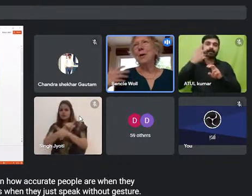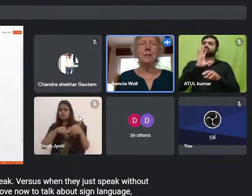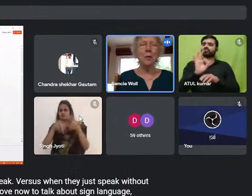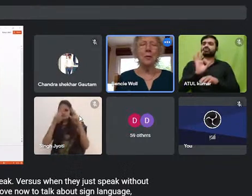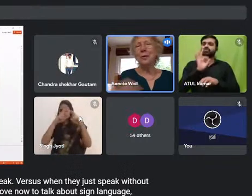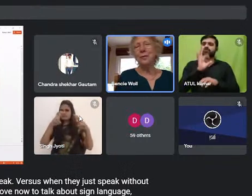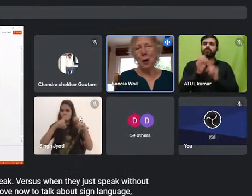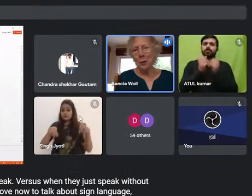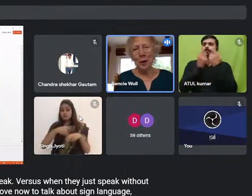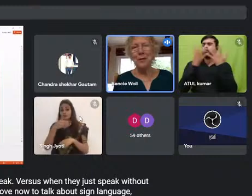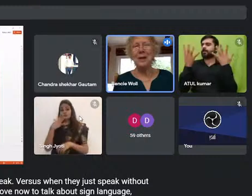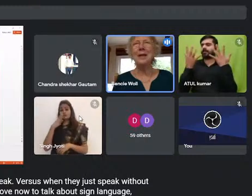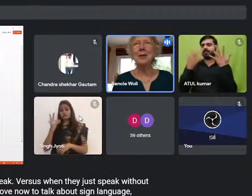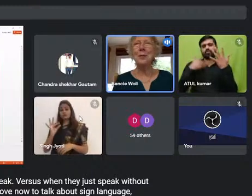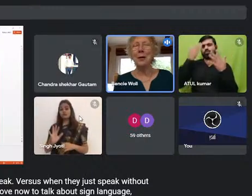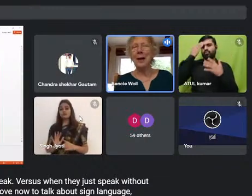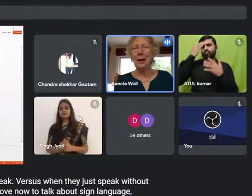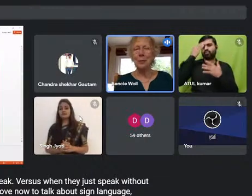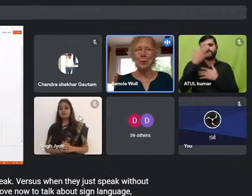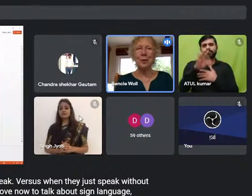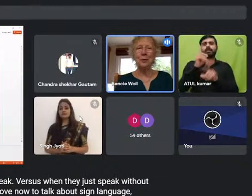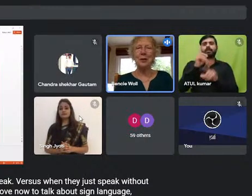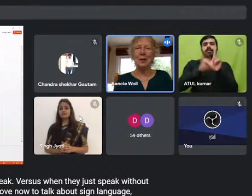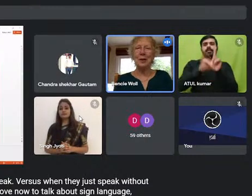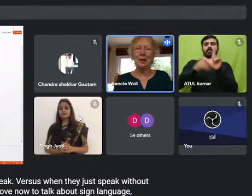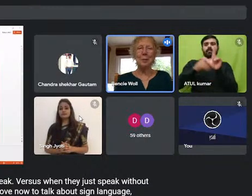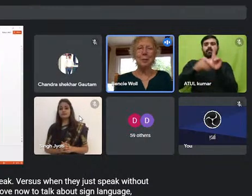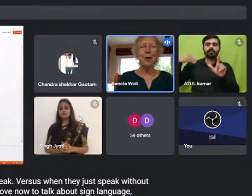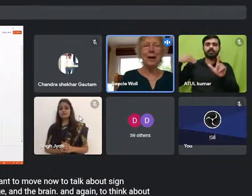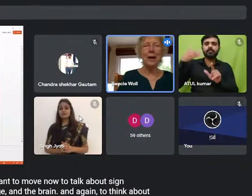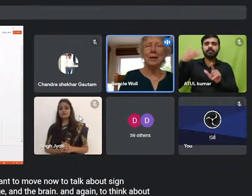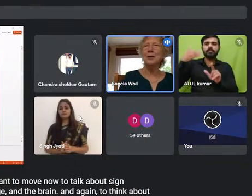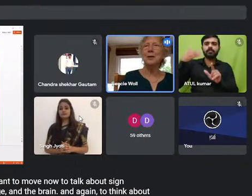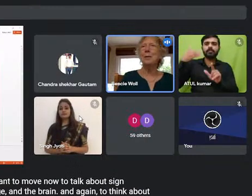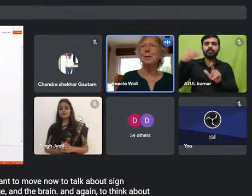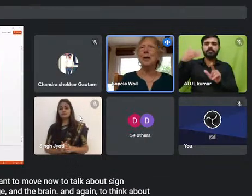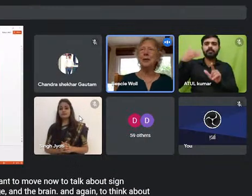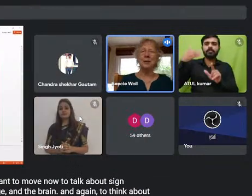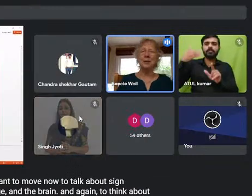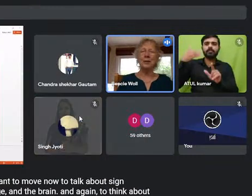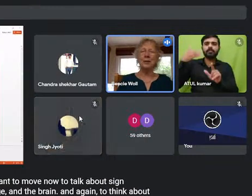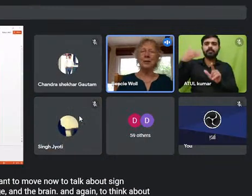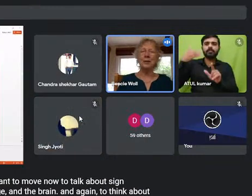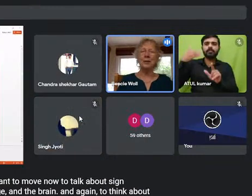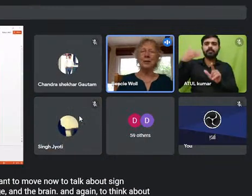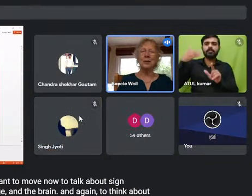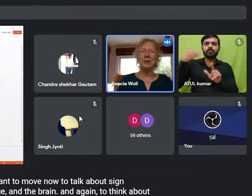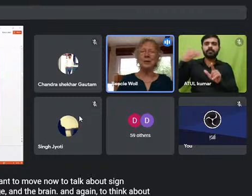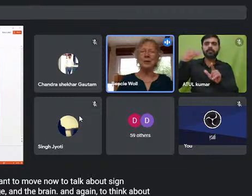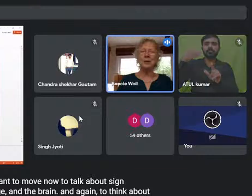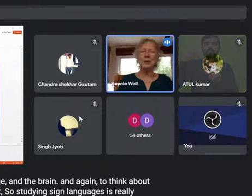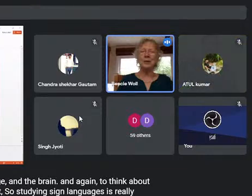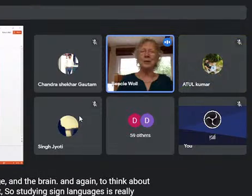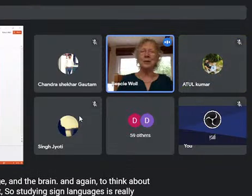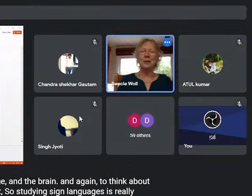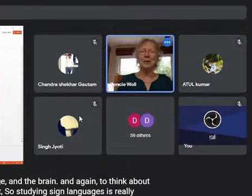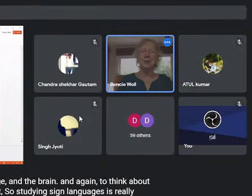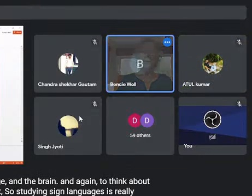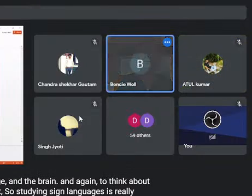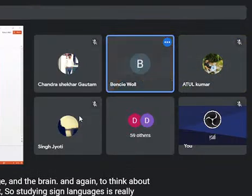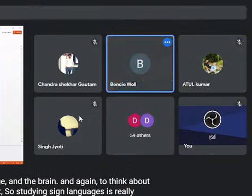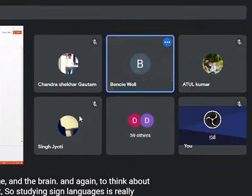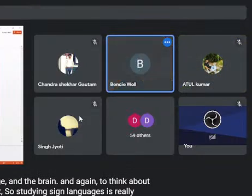Of course, most of what we've known over the years about language processing in the brain has been based on studies of spoken